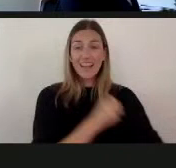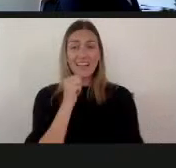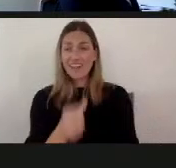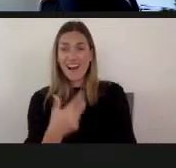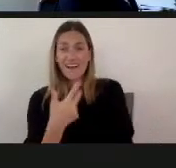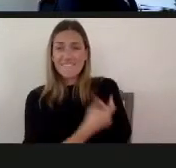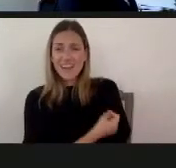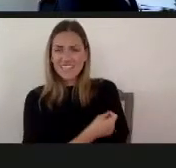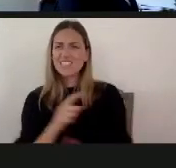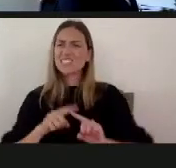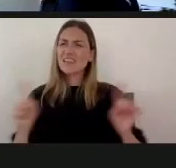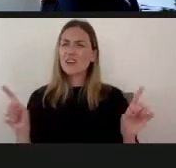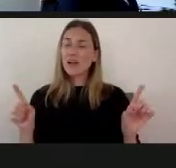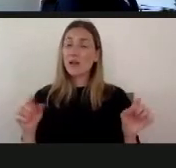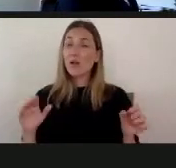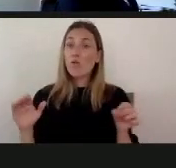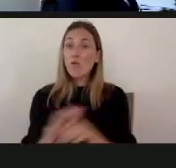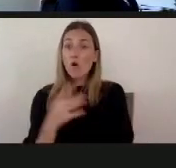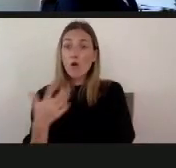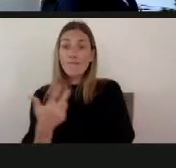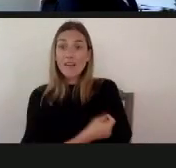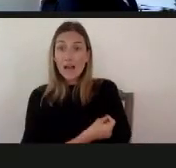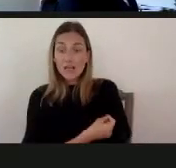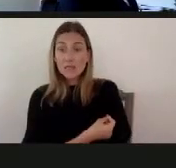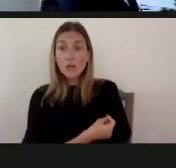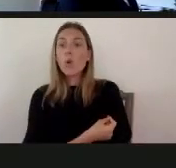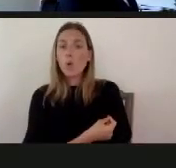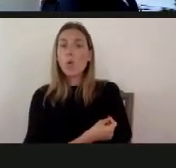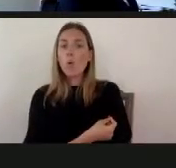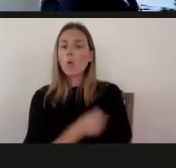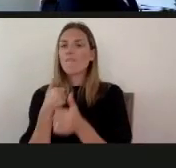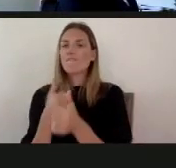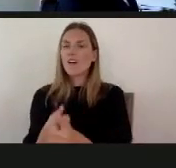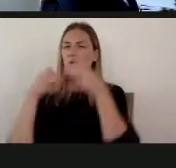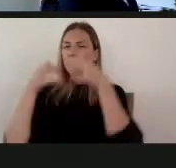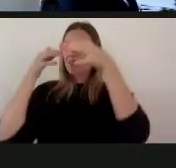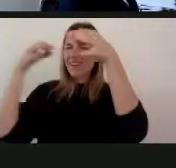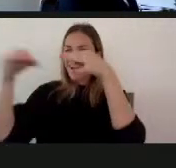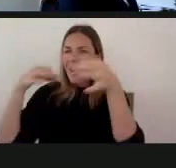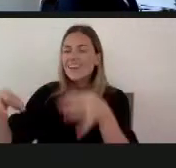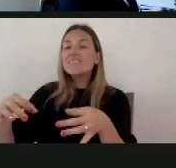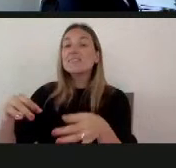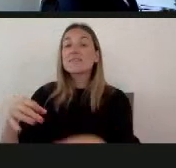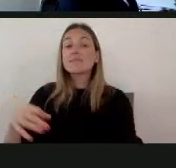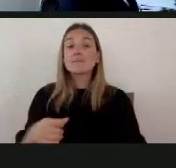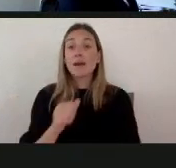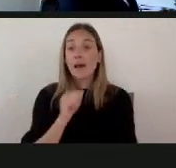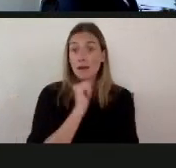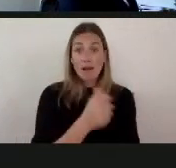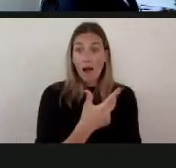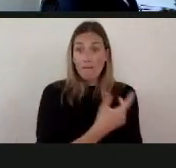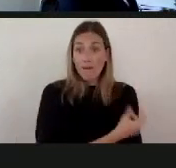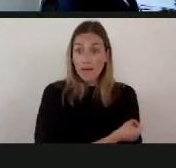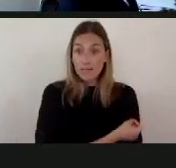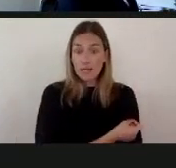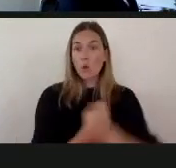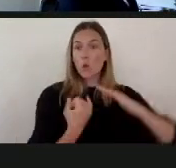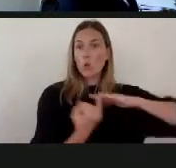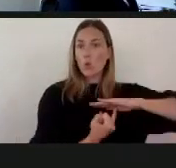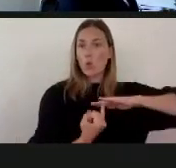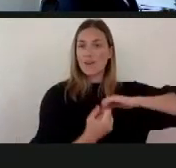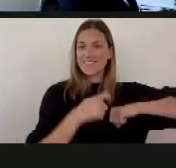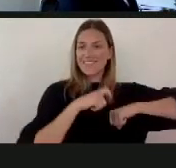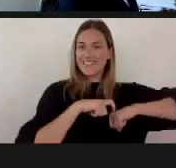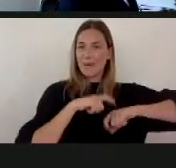fully vaccinated individuals, which we do, thank you, which we do follow that guidance as well. Our unvaccinated individuals, their quarantine time is